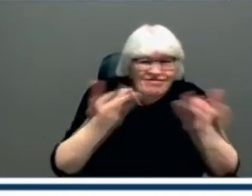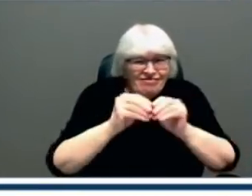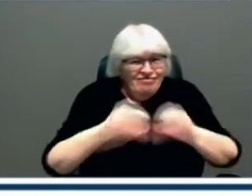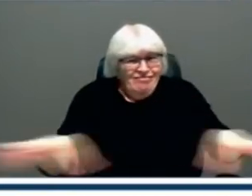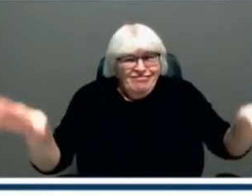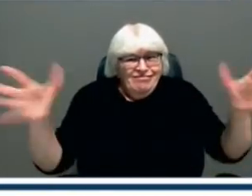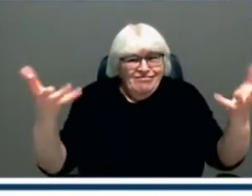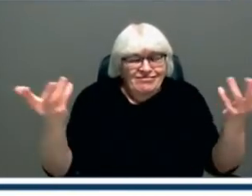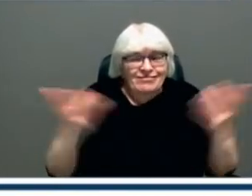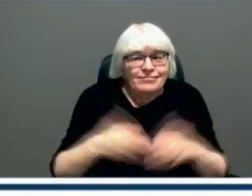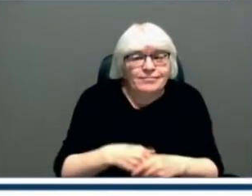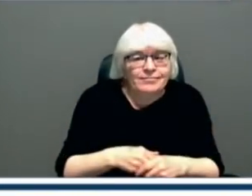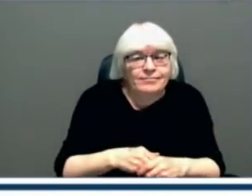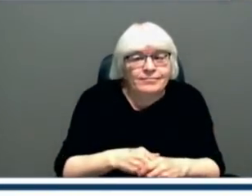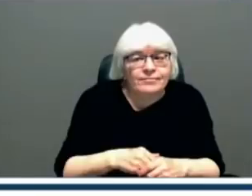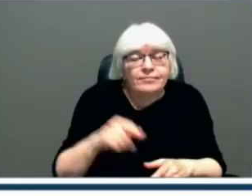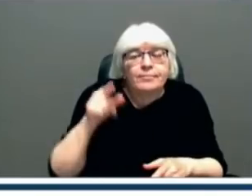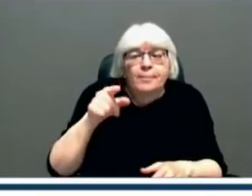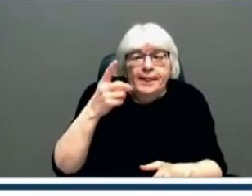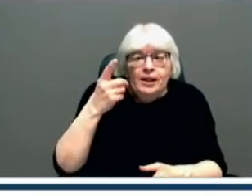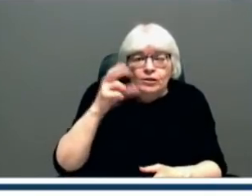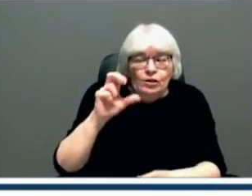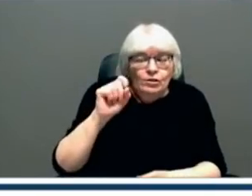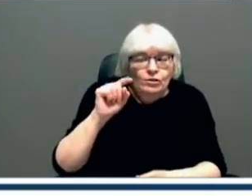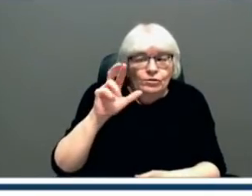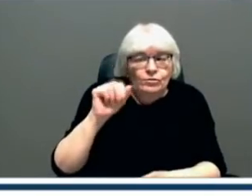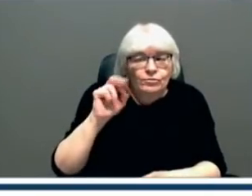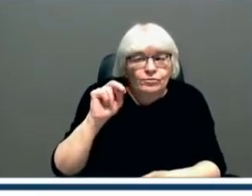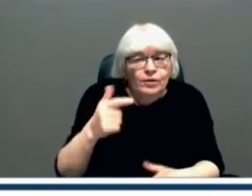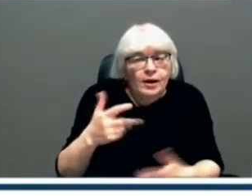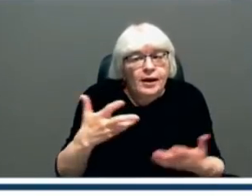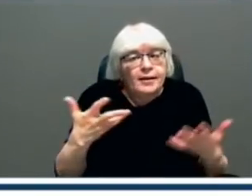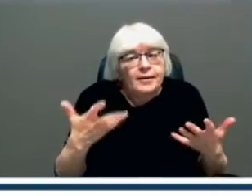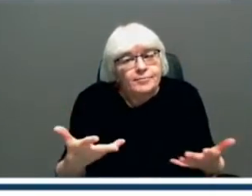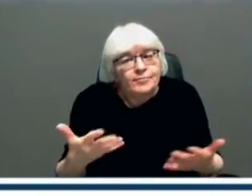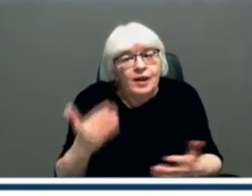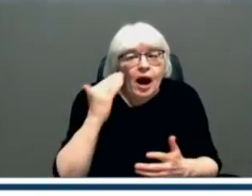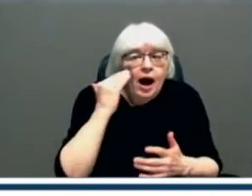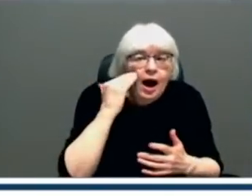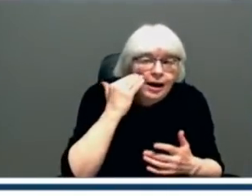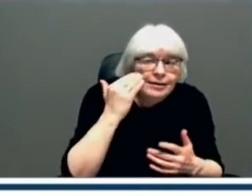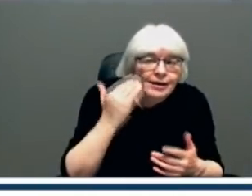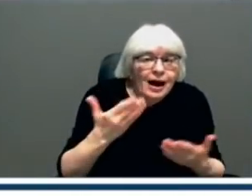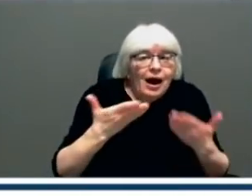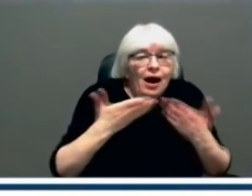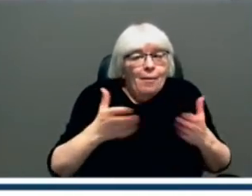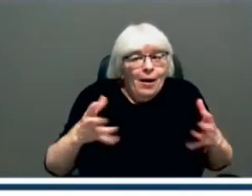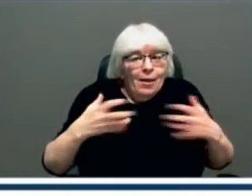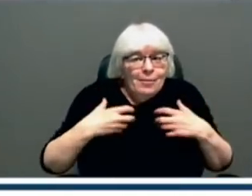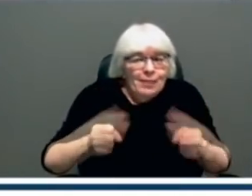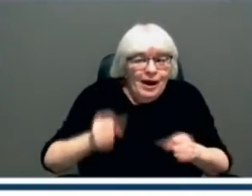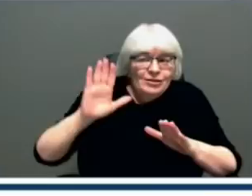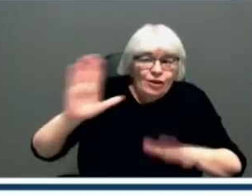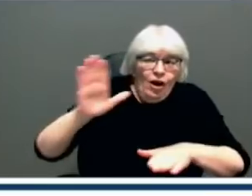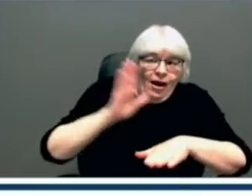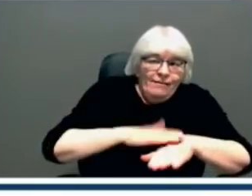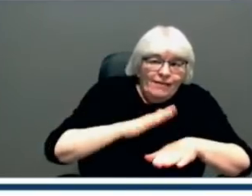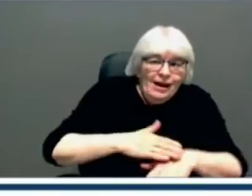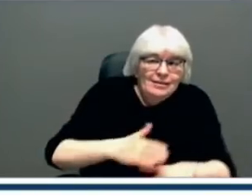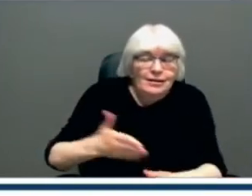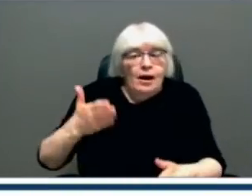that we're still the public health advice, and my advice is is for people can be out and